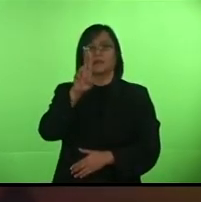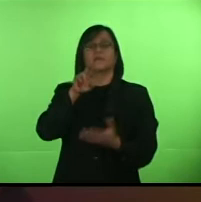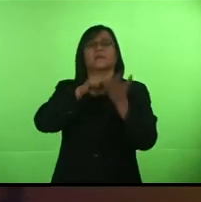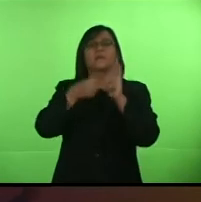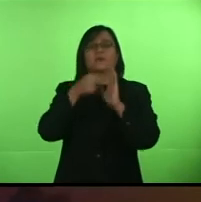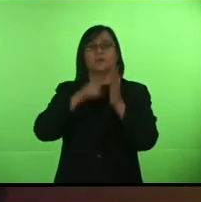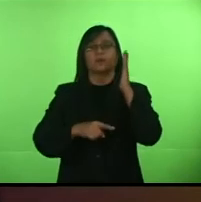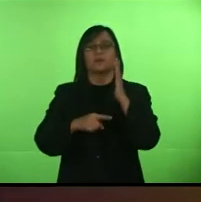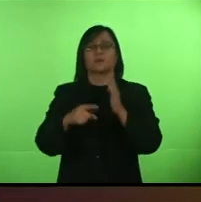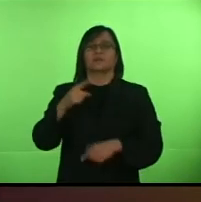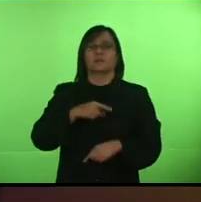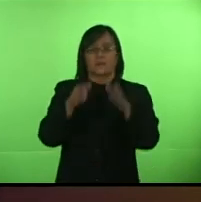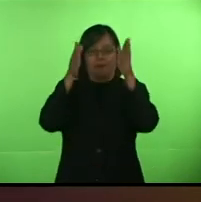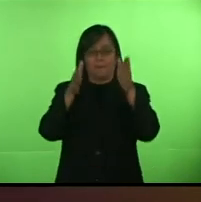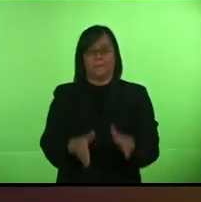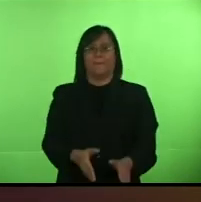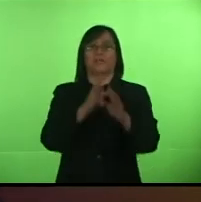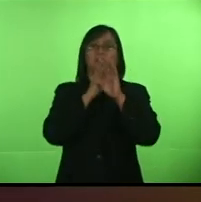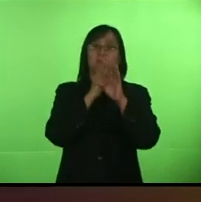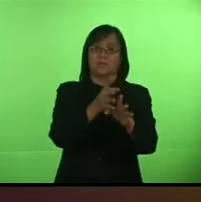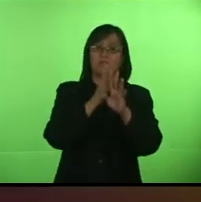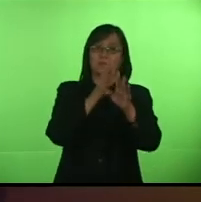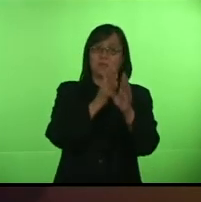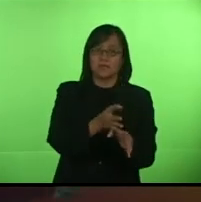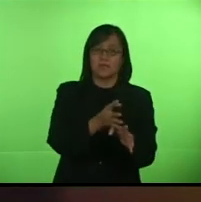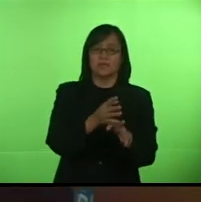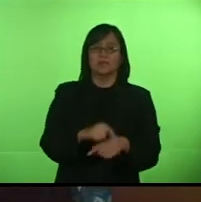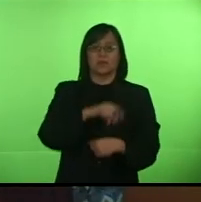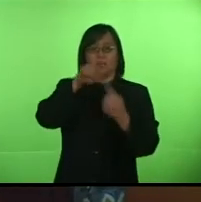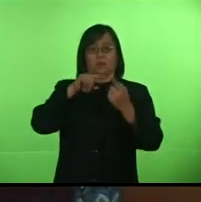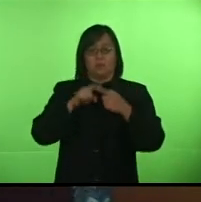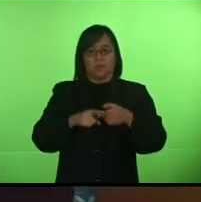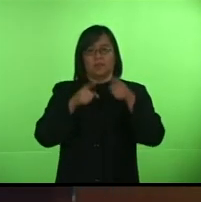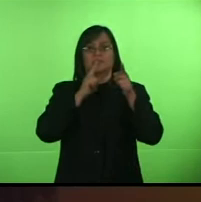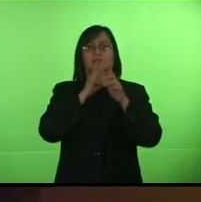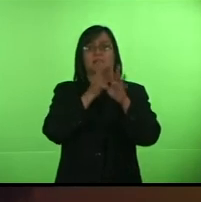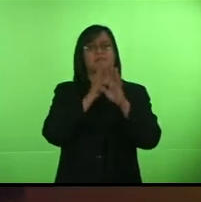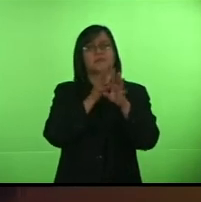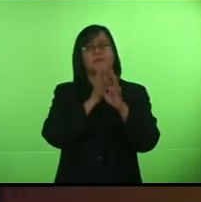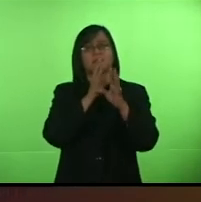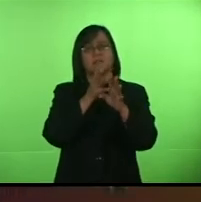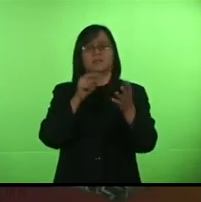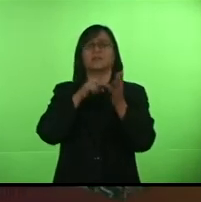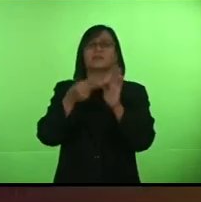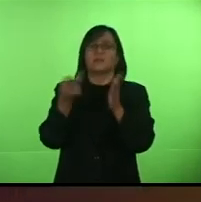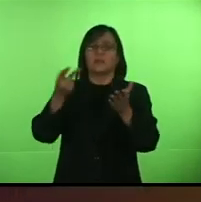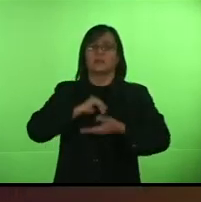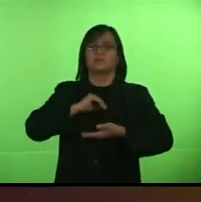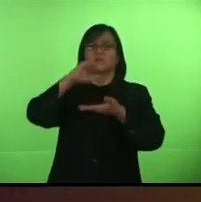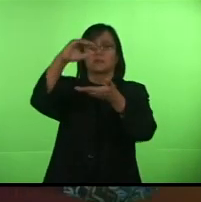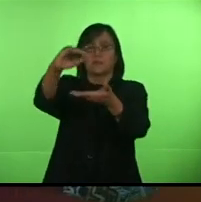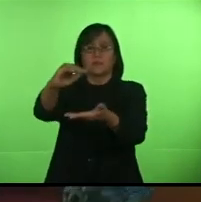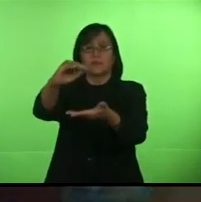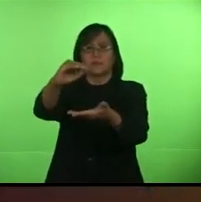is speaking, the speaker. Okay? When the speaker speaks, all right, the speaker will send message to